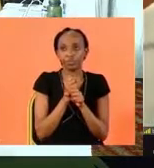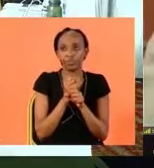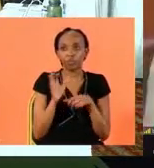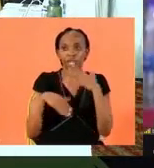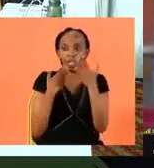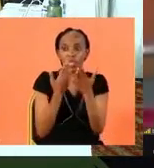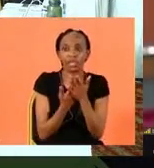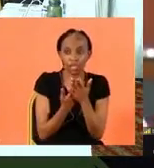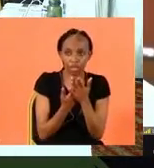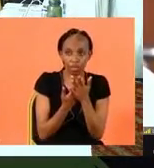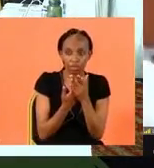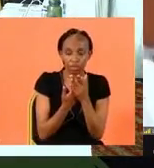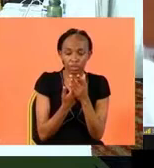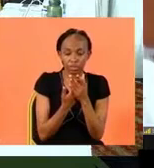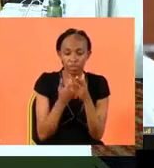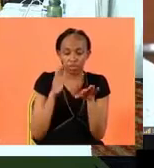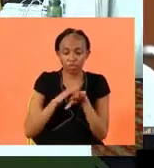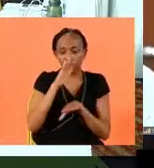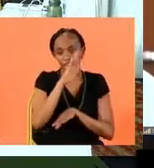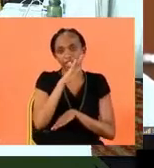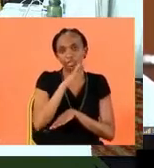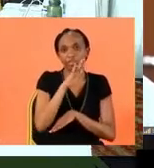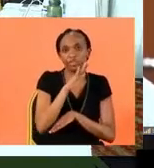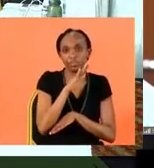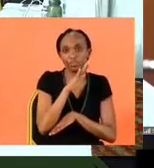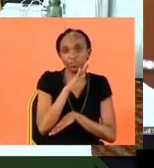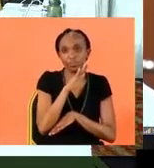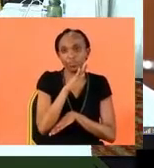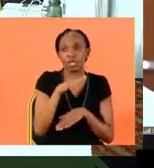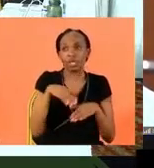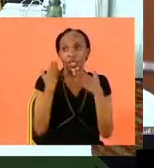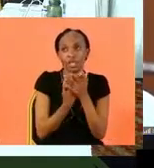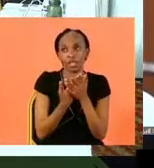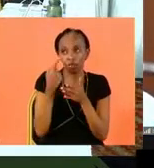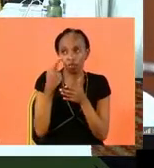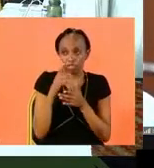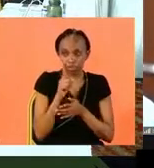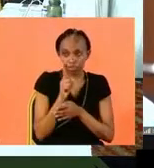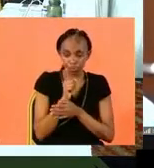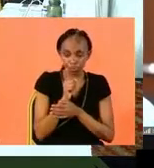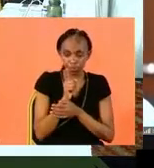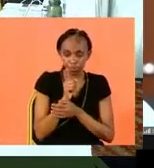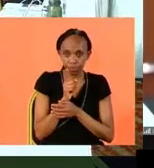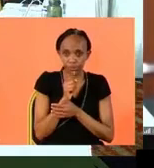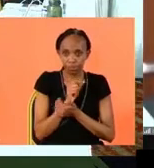Thank you, moderator. Good afternoon. Thank you for